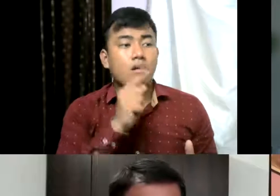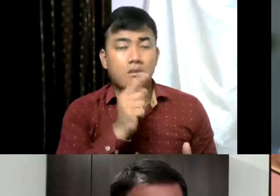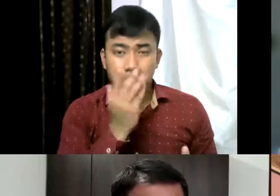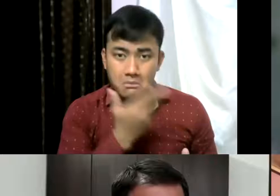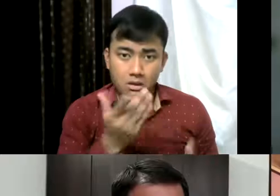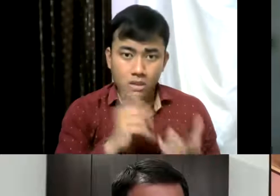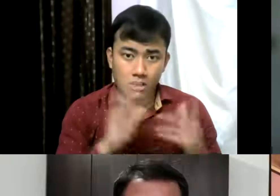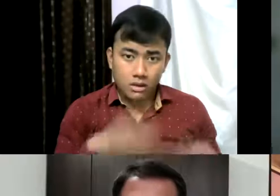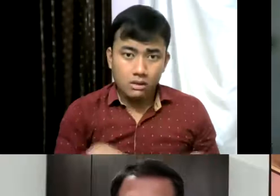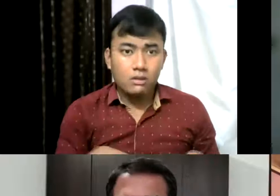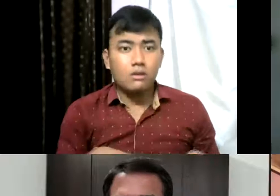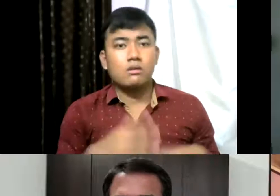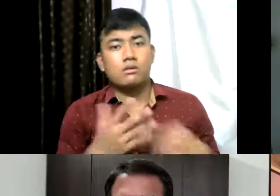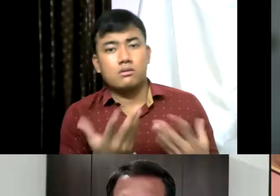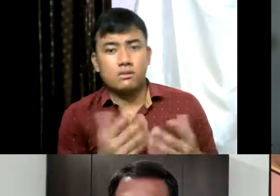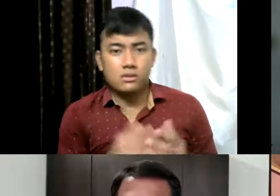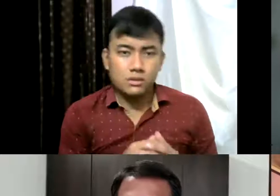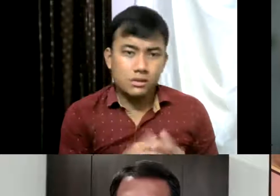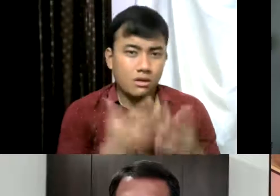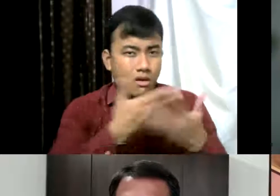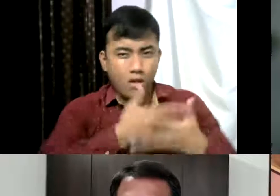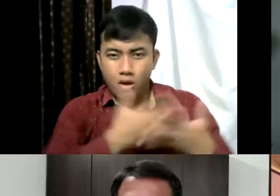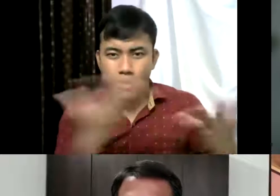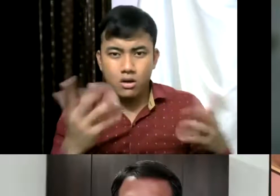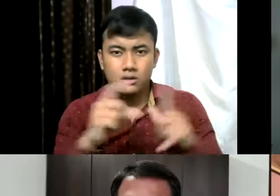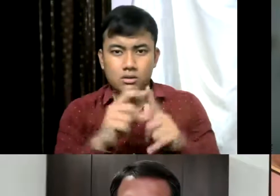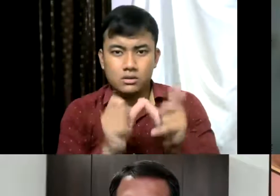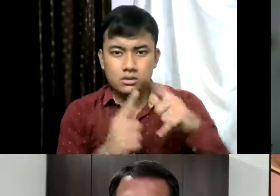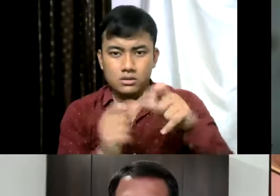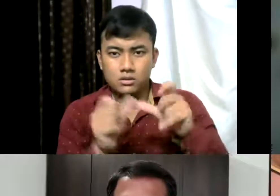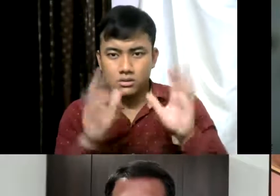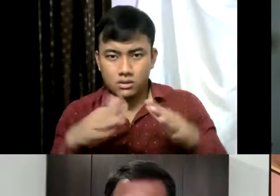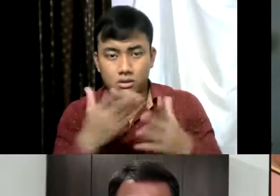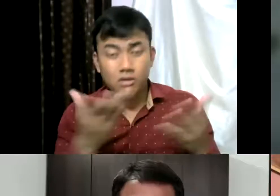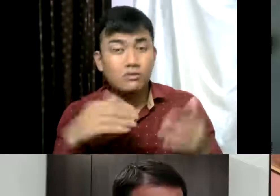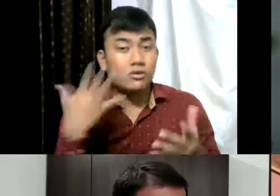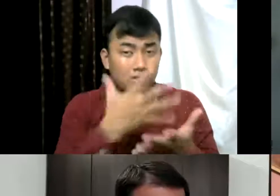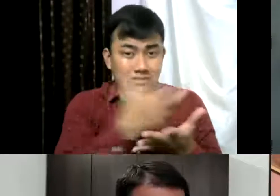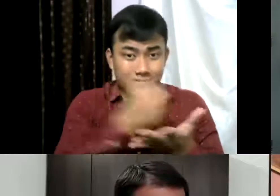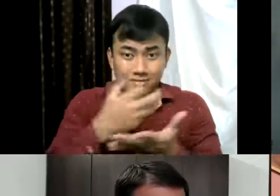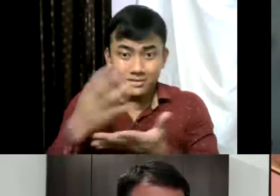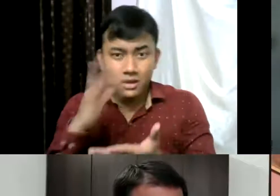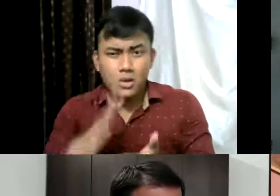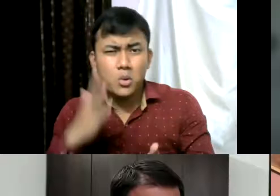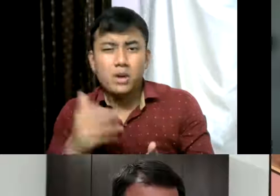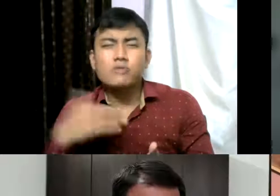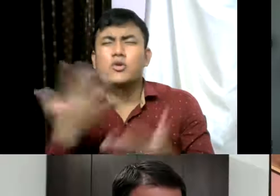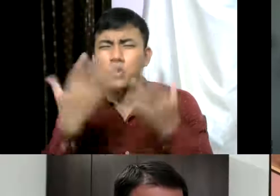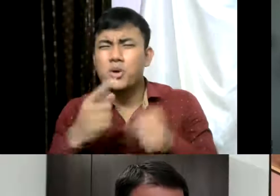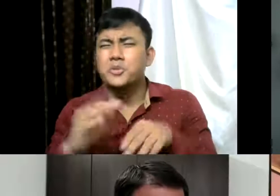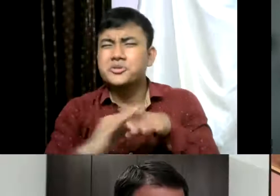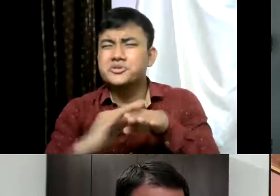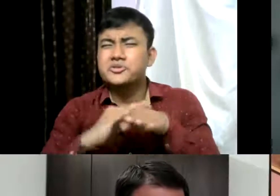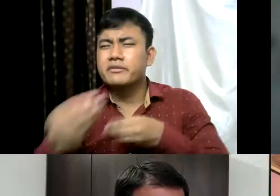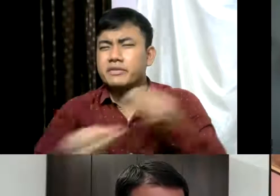It's justified by saying that we are collecting all of this data so that we can serve you better. It's the same logic which is given everywhere. No, why are we asking